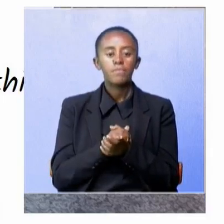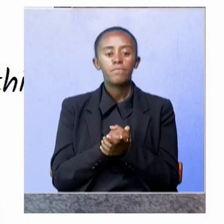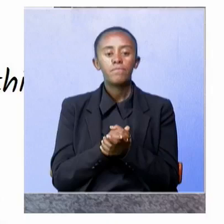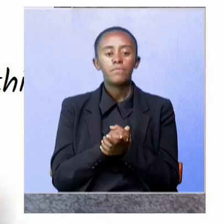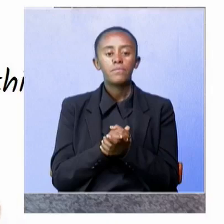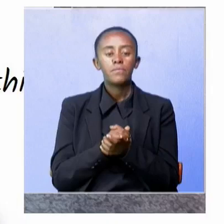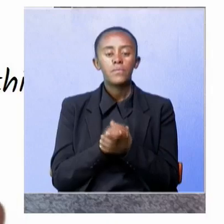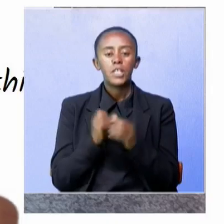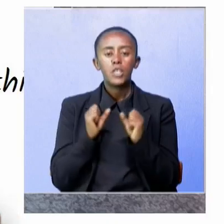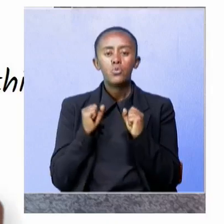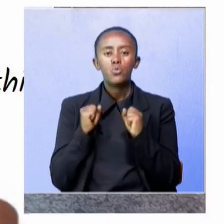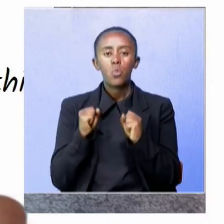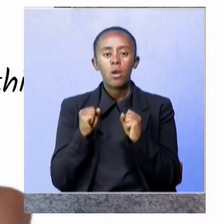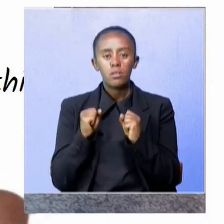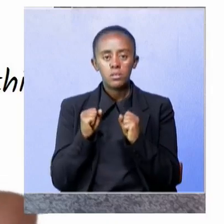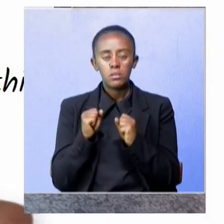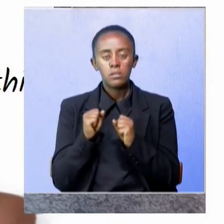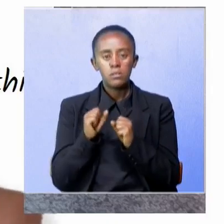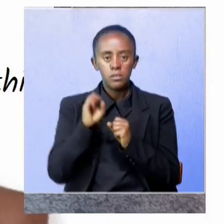endurance.